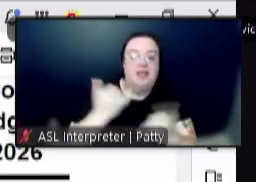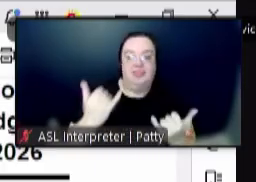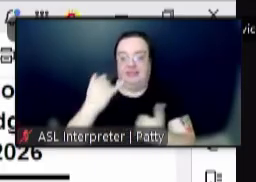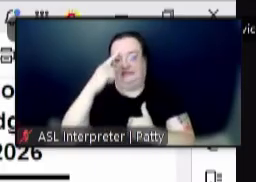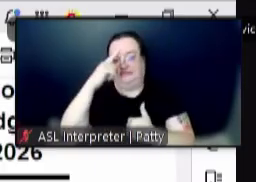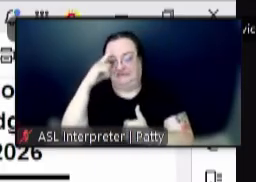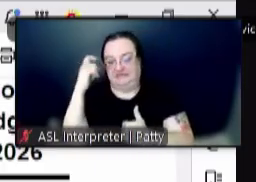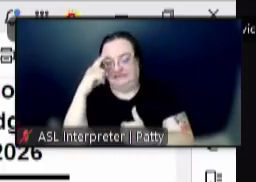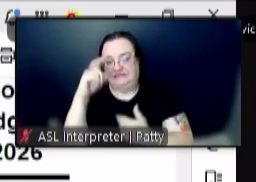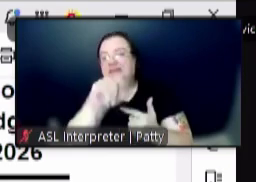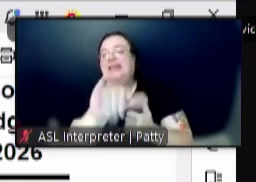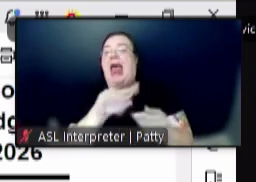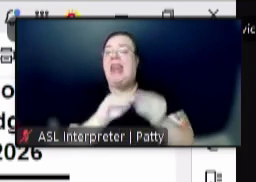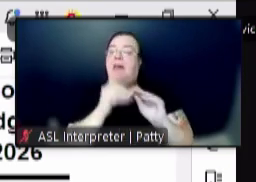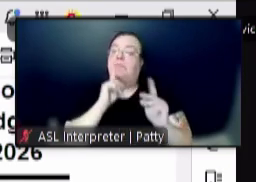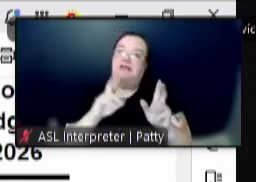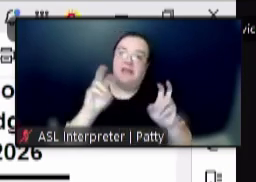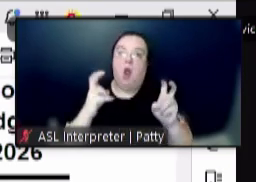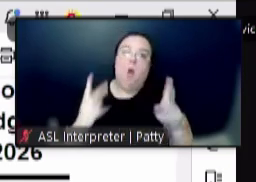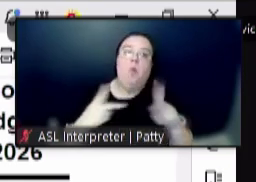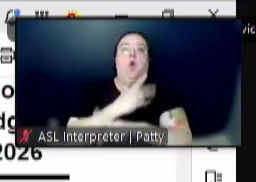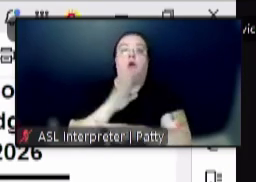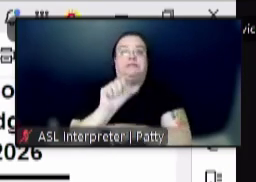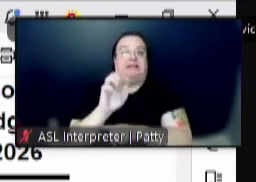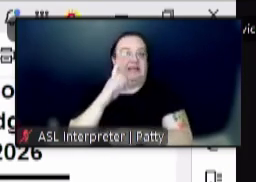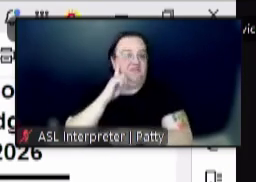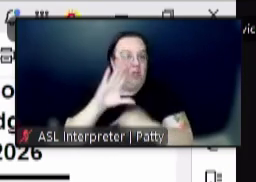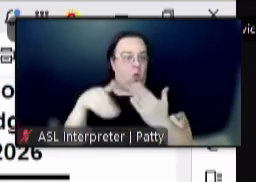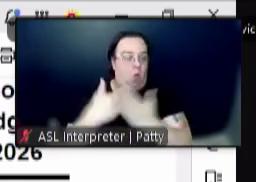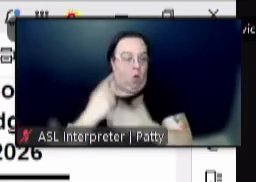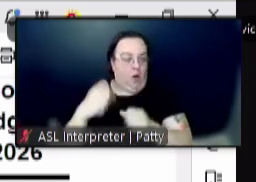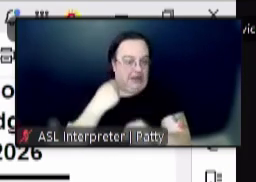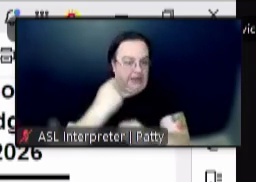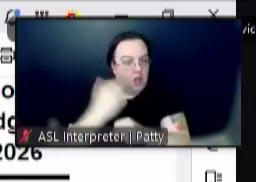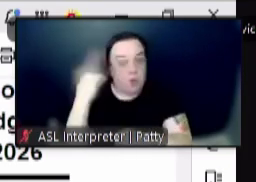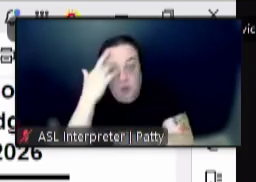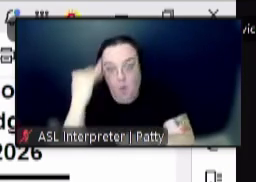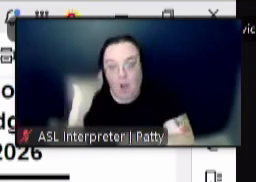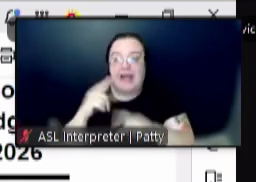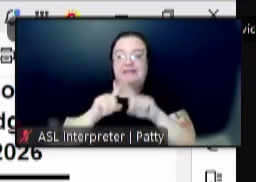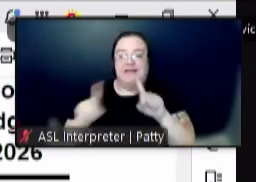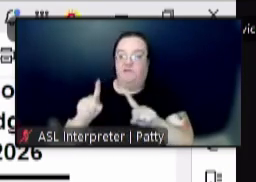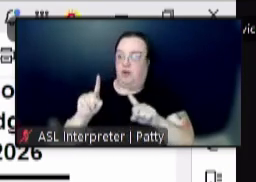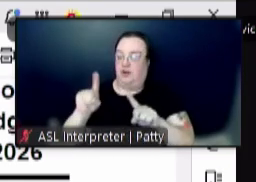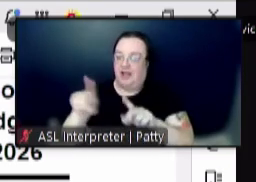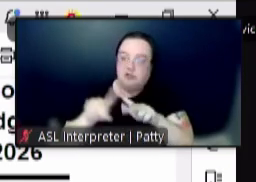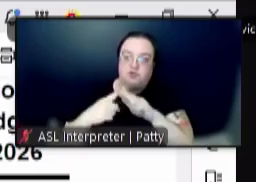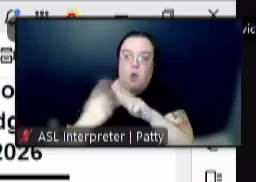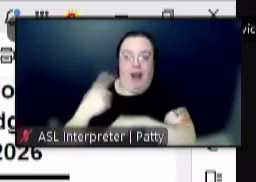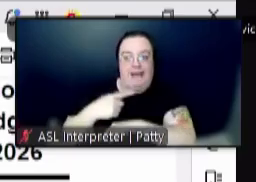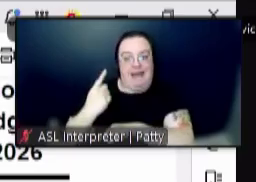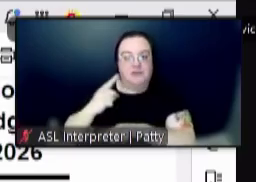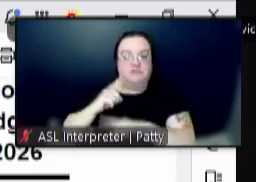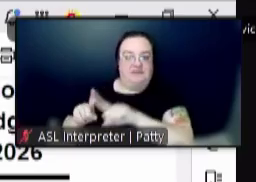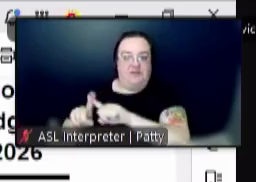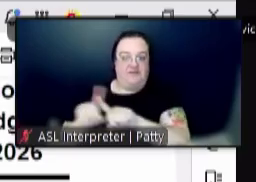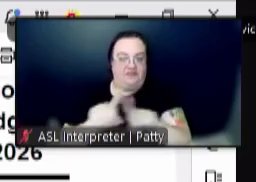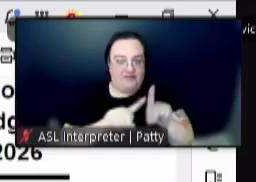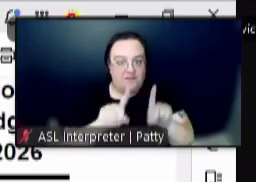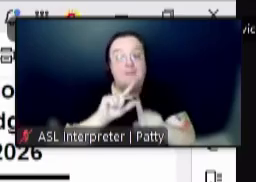scenario for the entire year. Reason being, everybody have different anniversary dates, but based off of